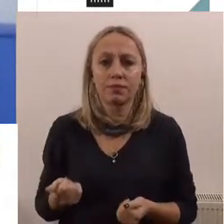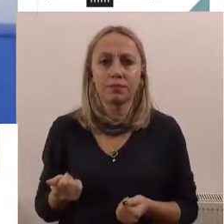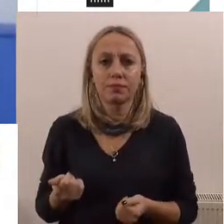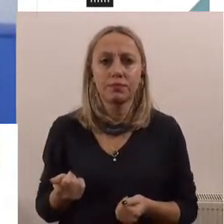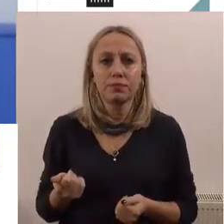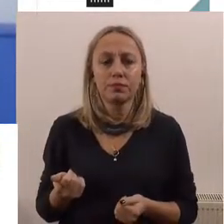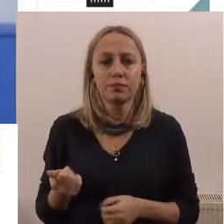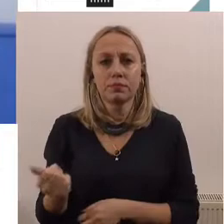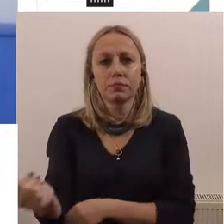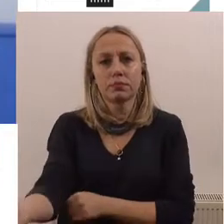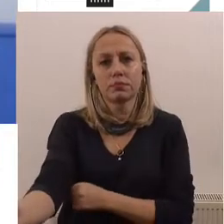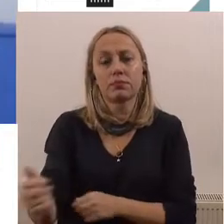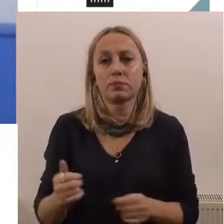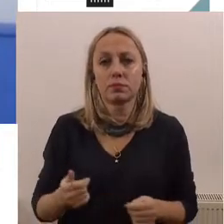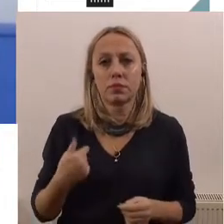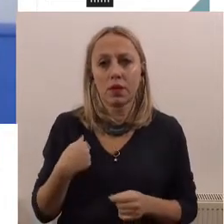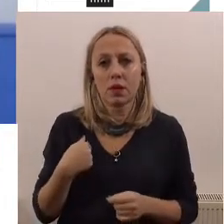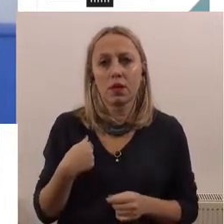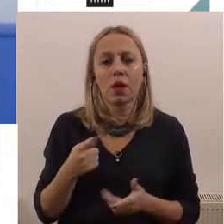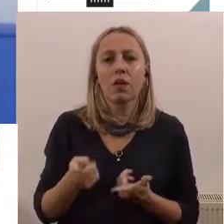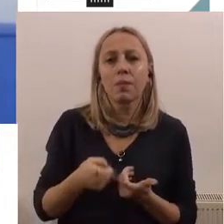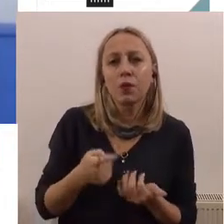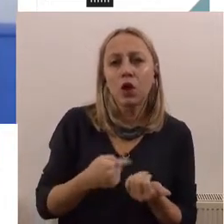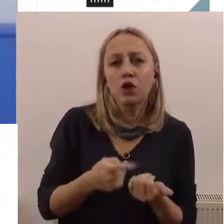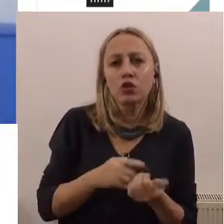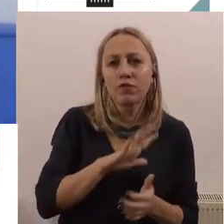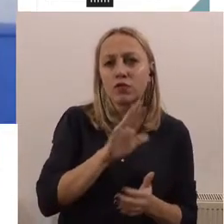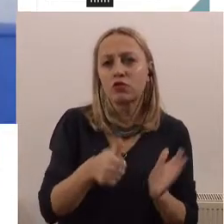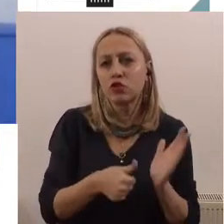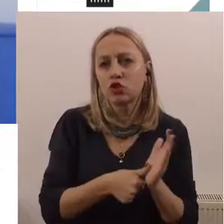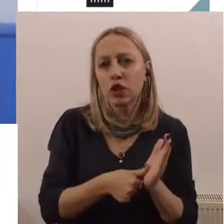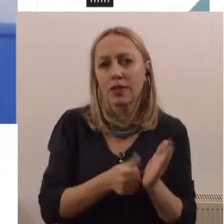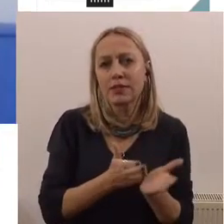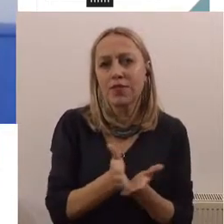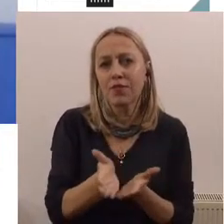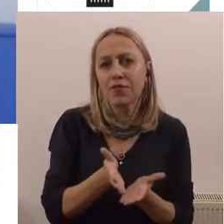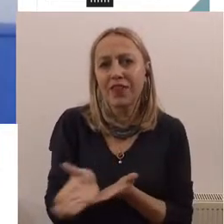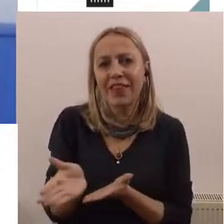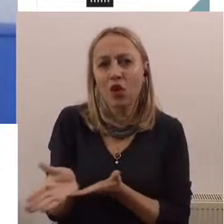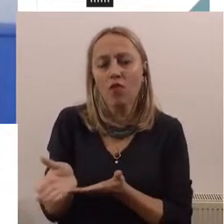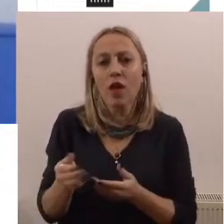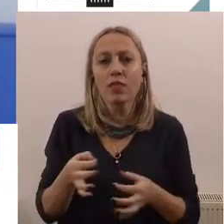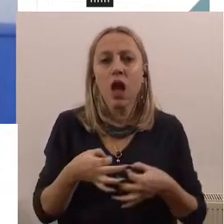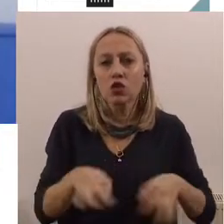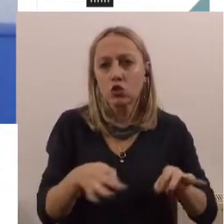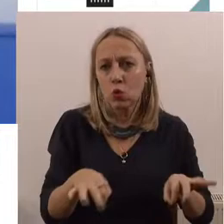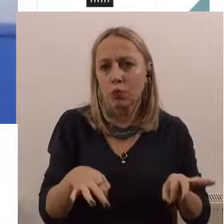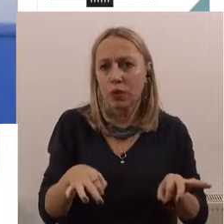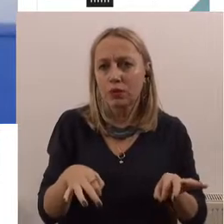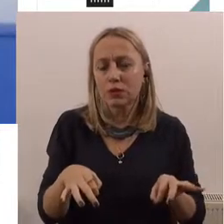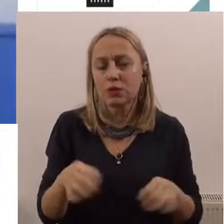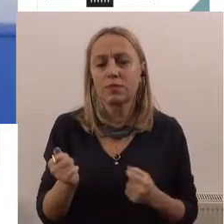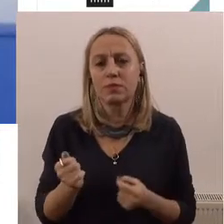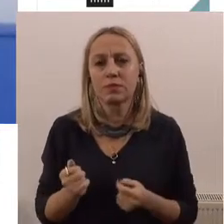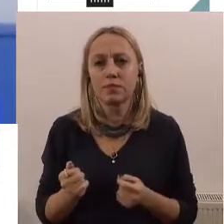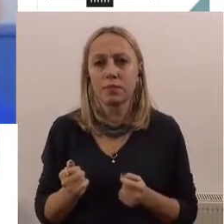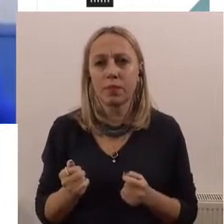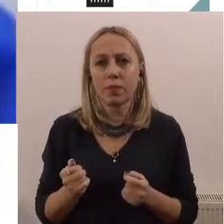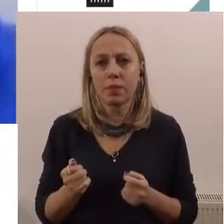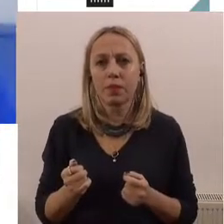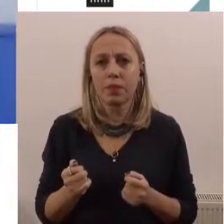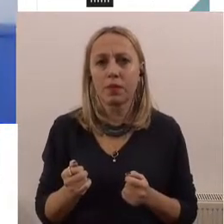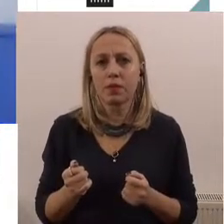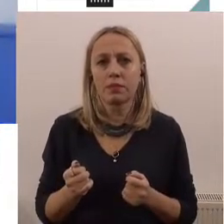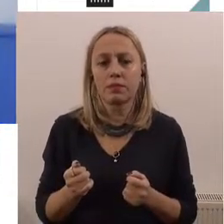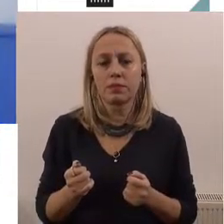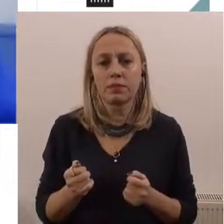So I just told you six aspects of accessibility. of accessibility, and that's